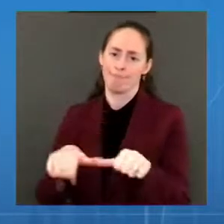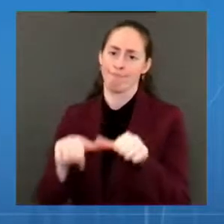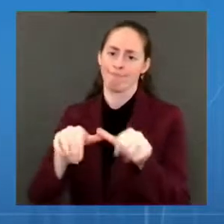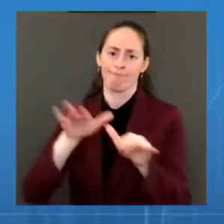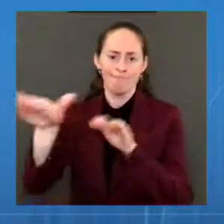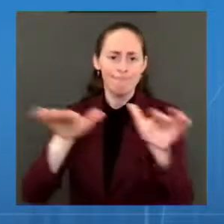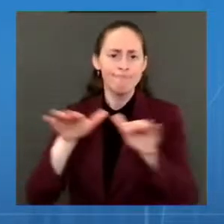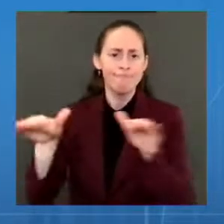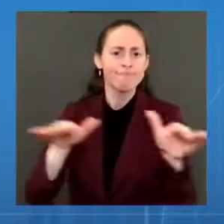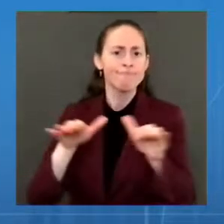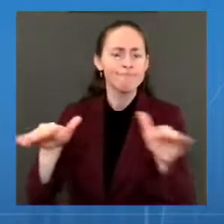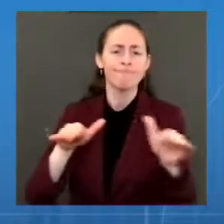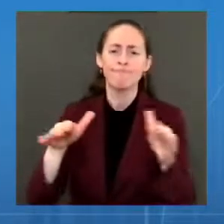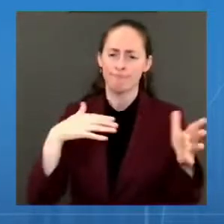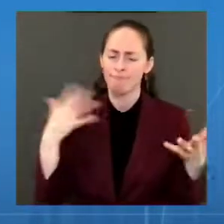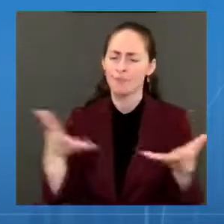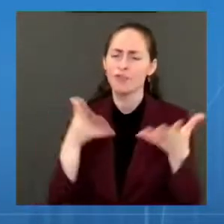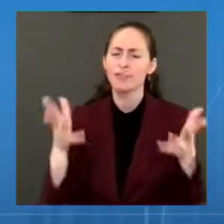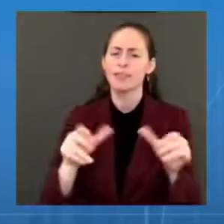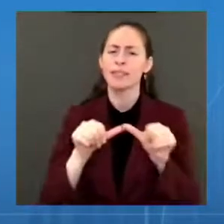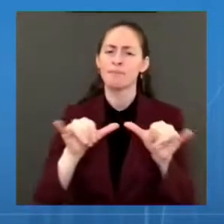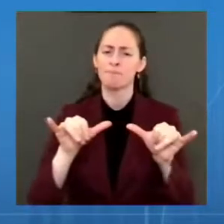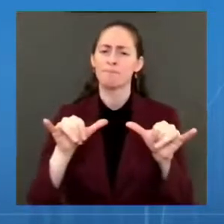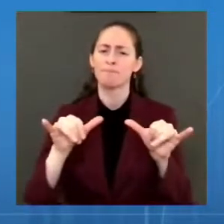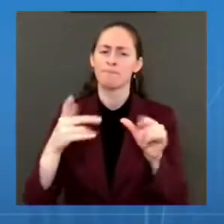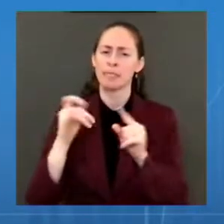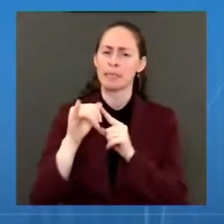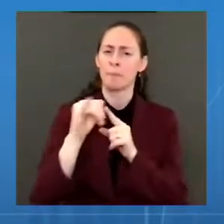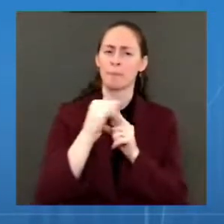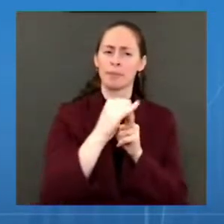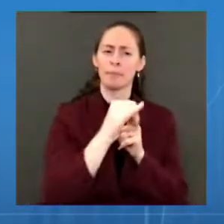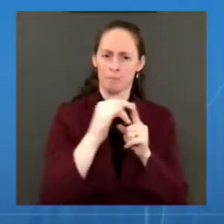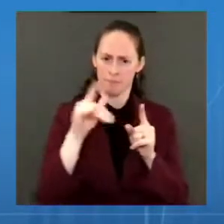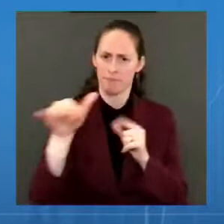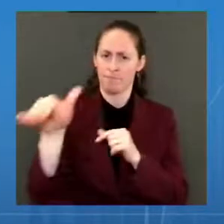to adopt similar measures to keep their workers safe.